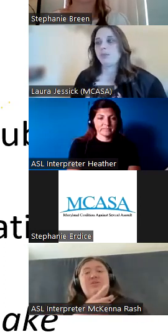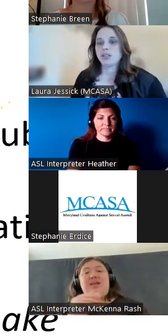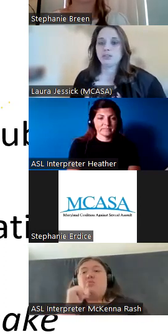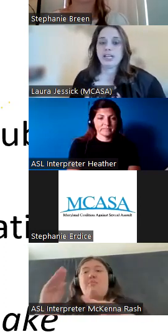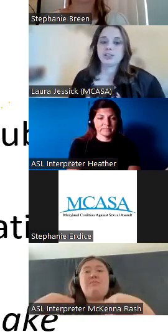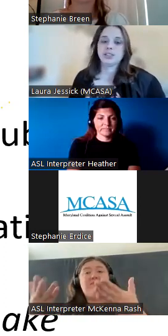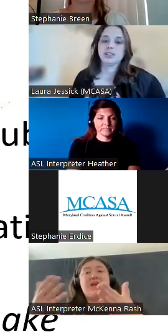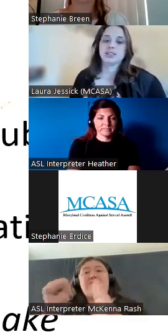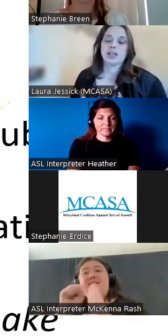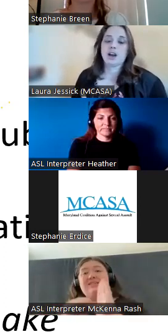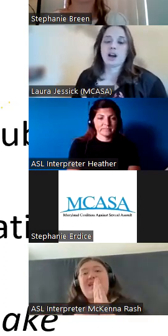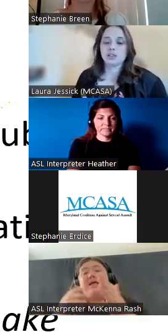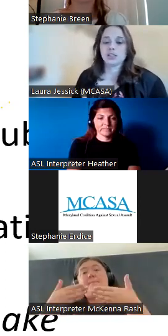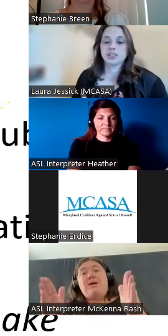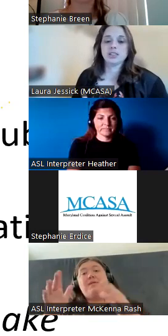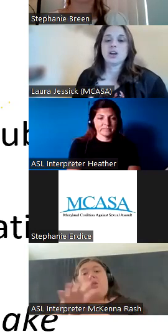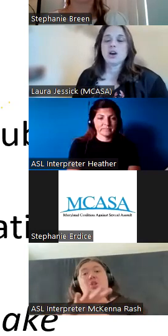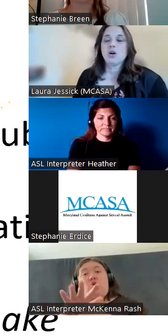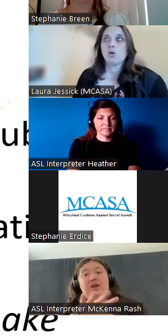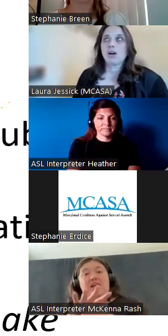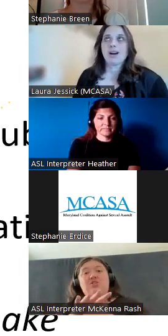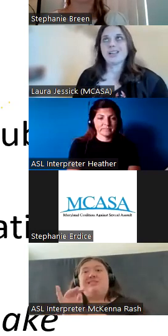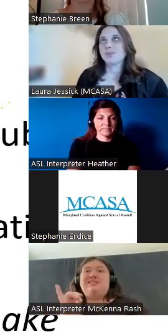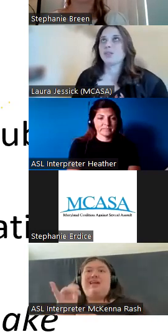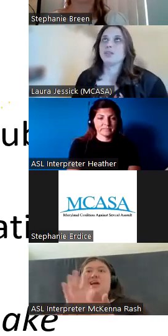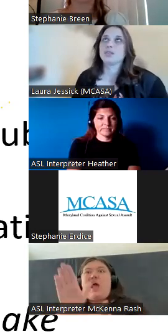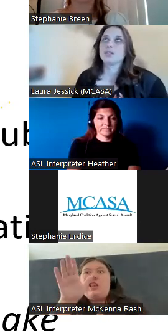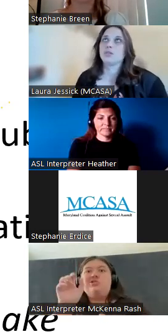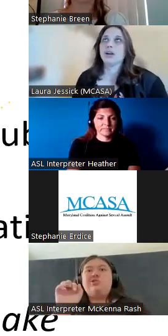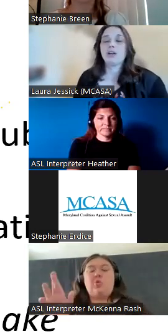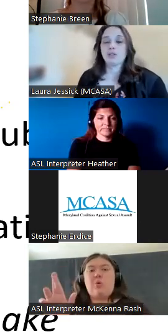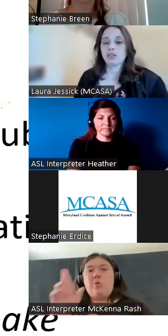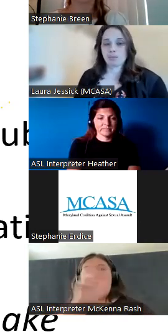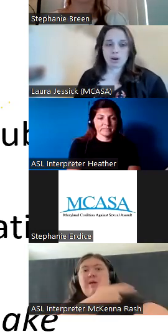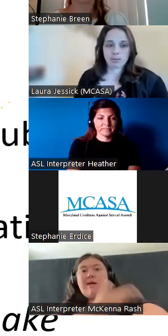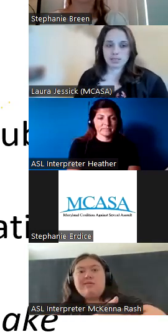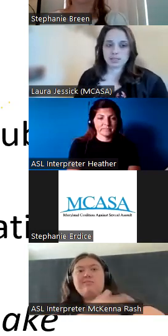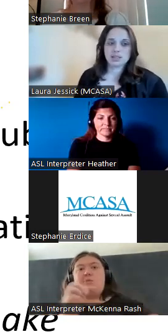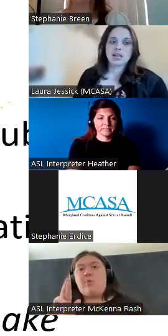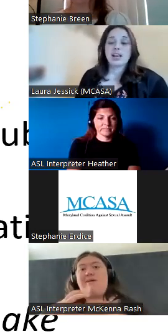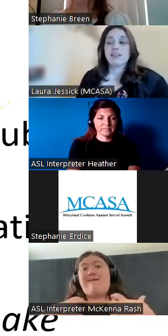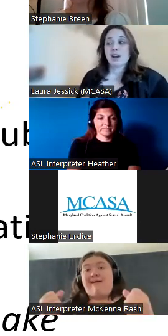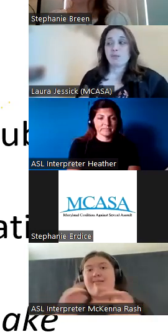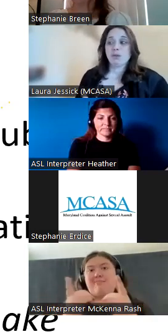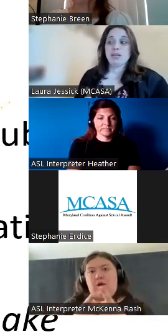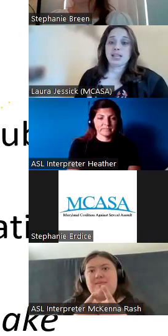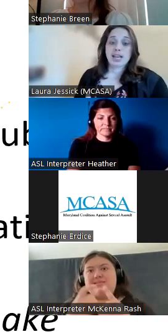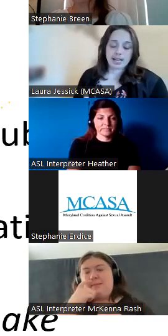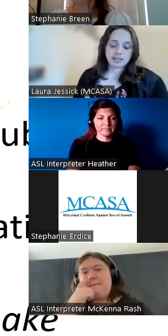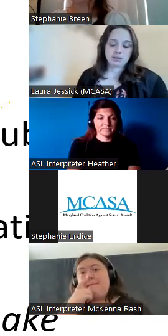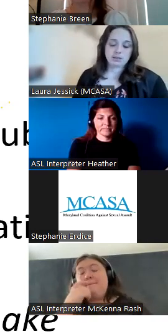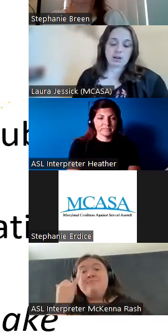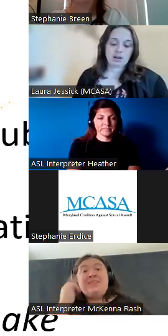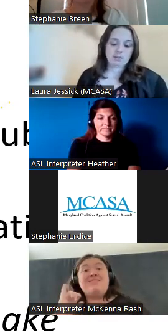state at public locations like colleges or hospitals or health departments. If that were to be